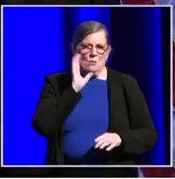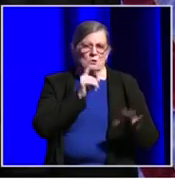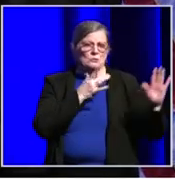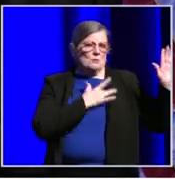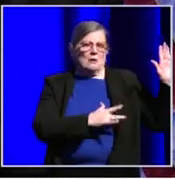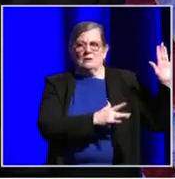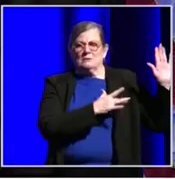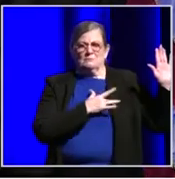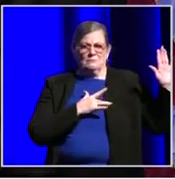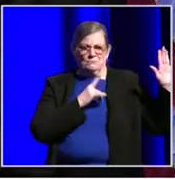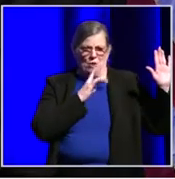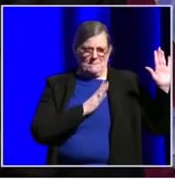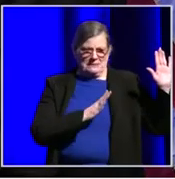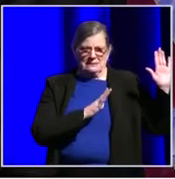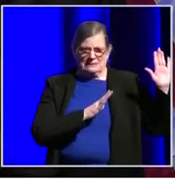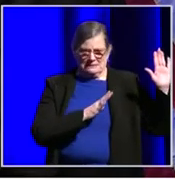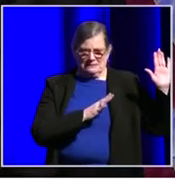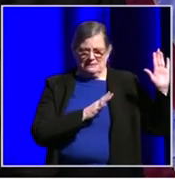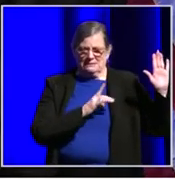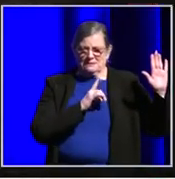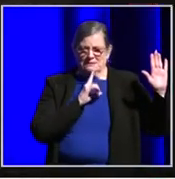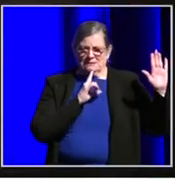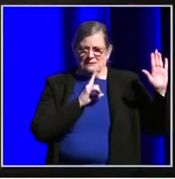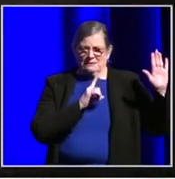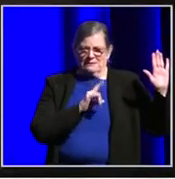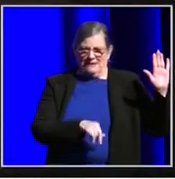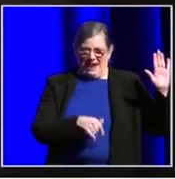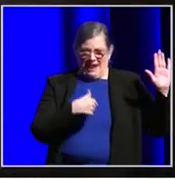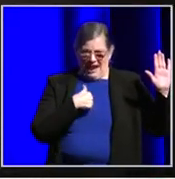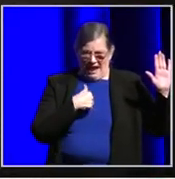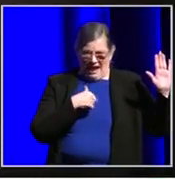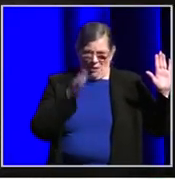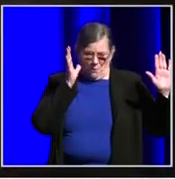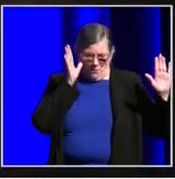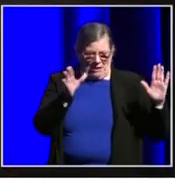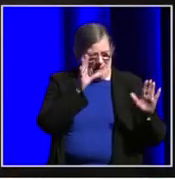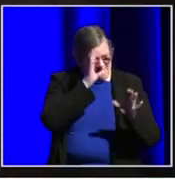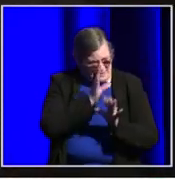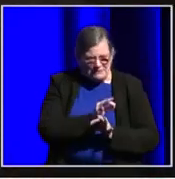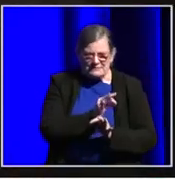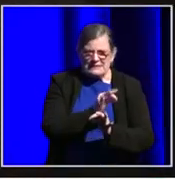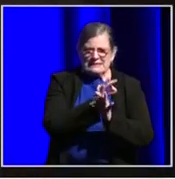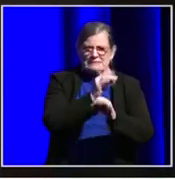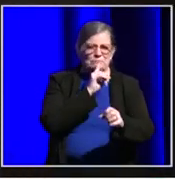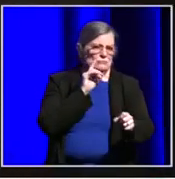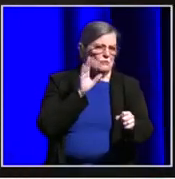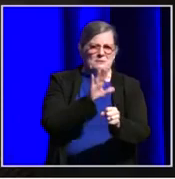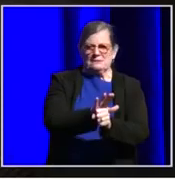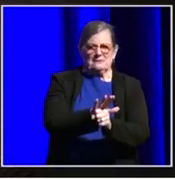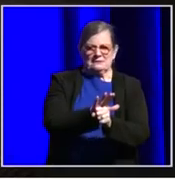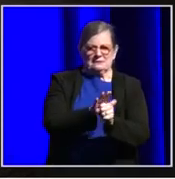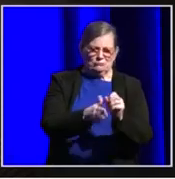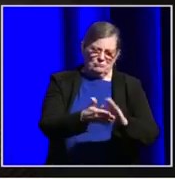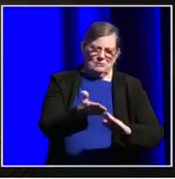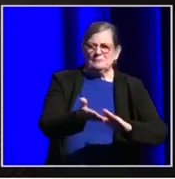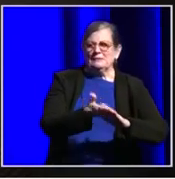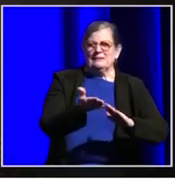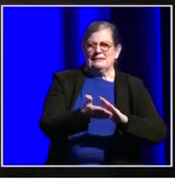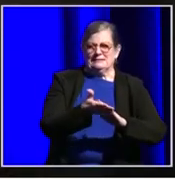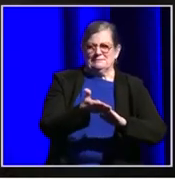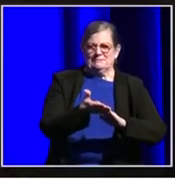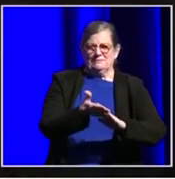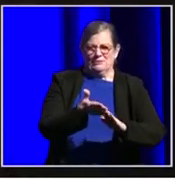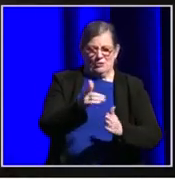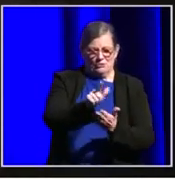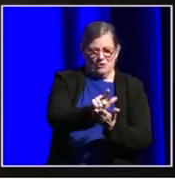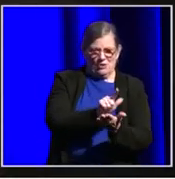Do solemnly swear. That I will faithfully execute. That I will faithfully execute. The laws of